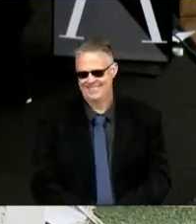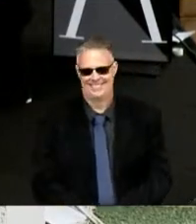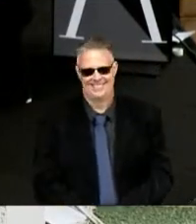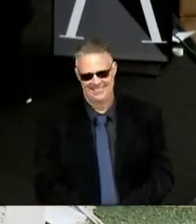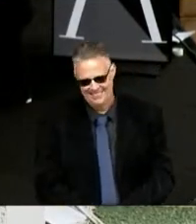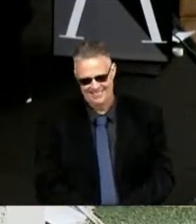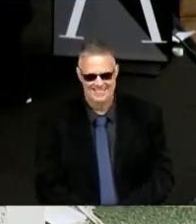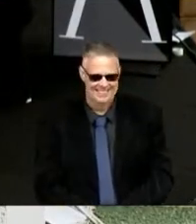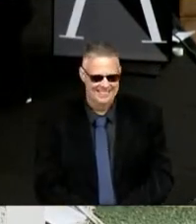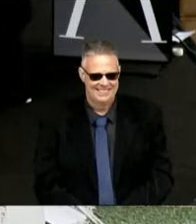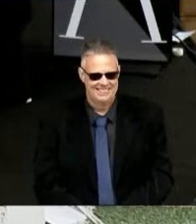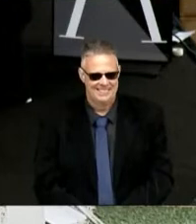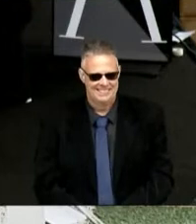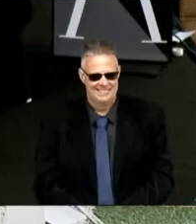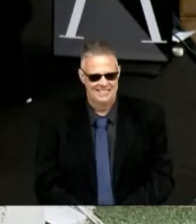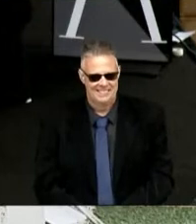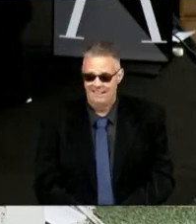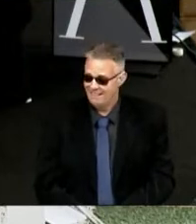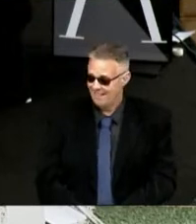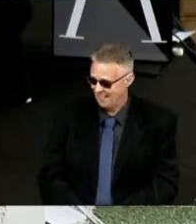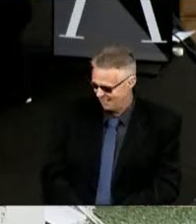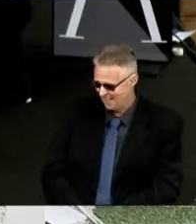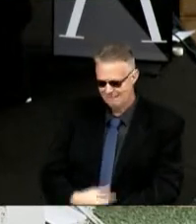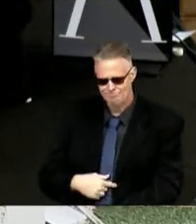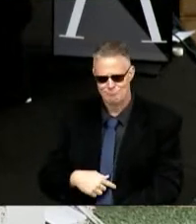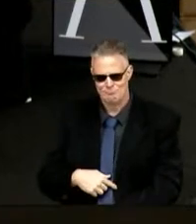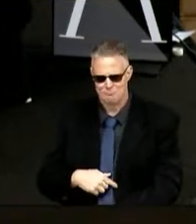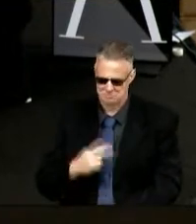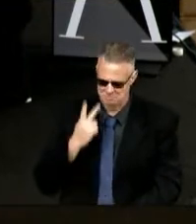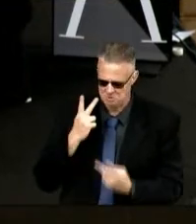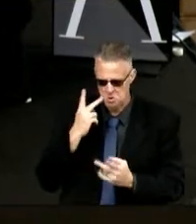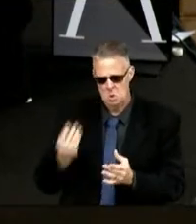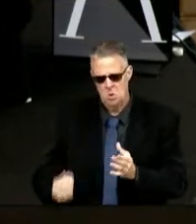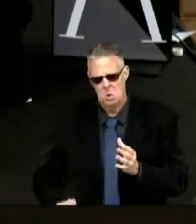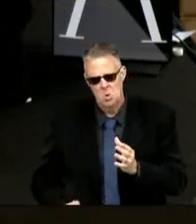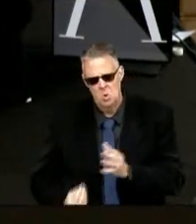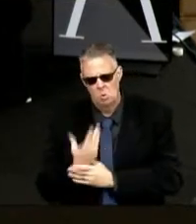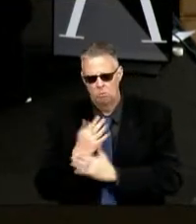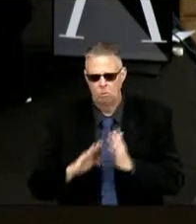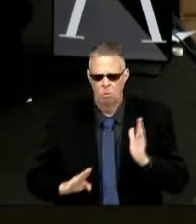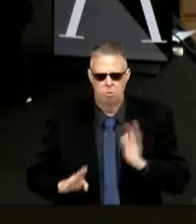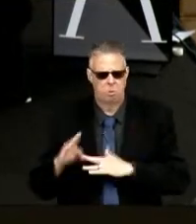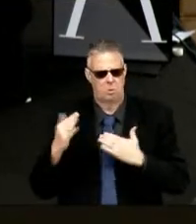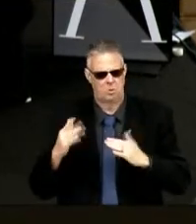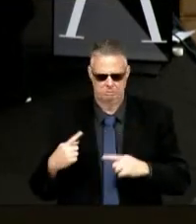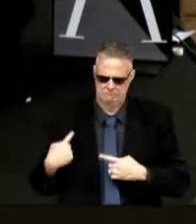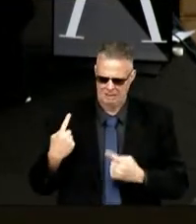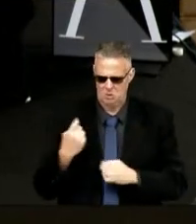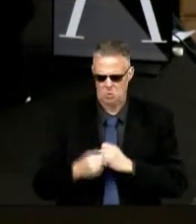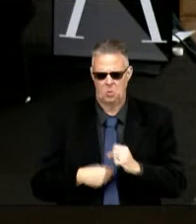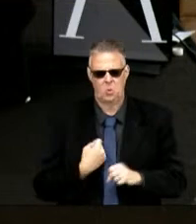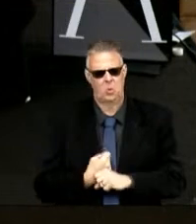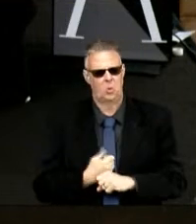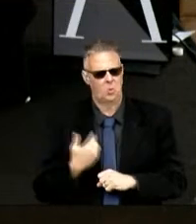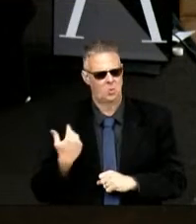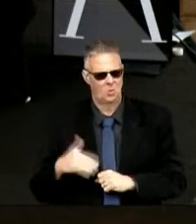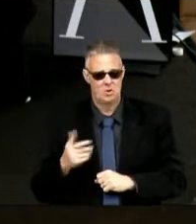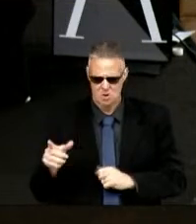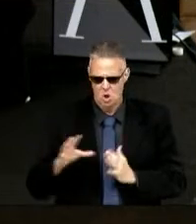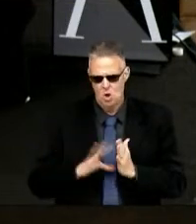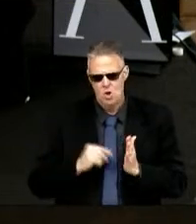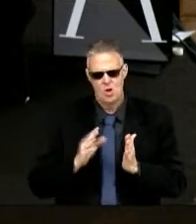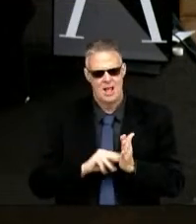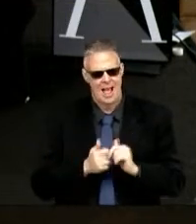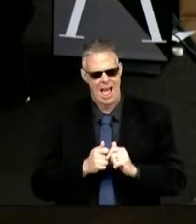All right. I have watched Michaela grow in leaps and bounds, especially in the past year. She has learned